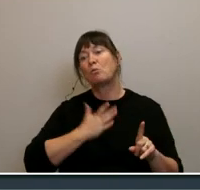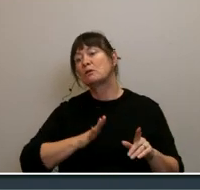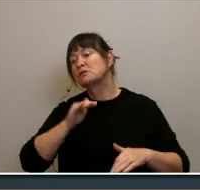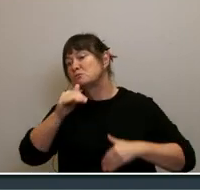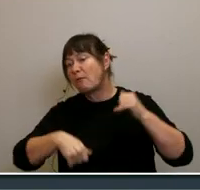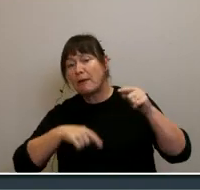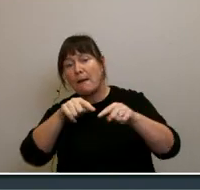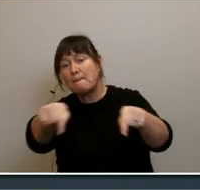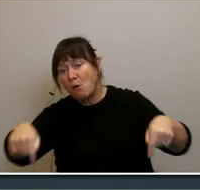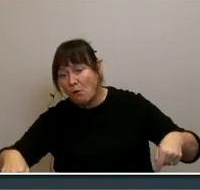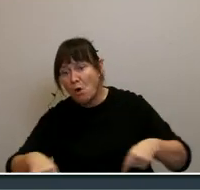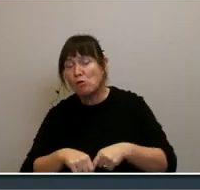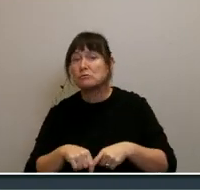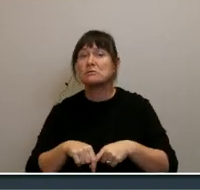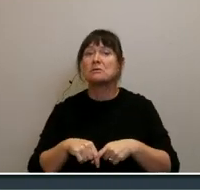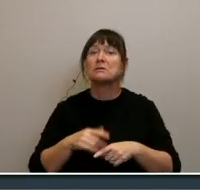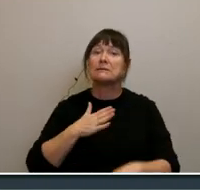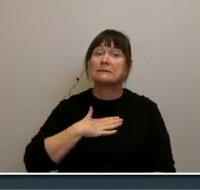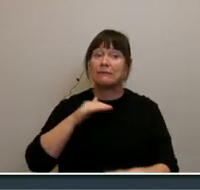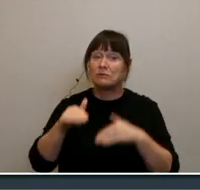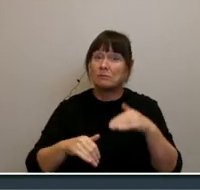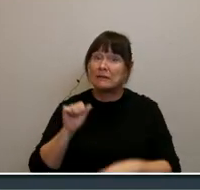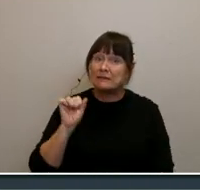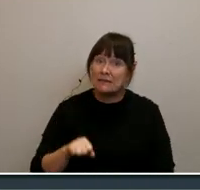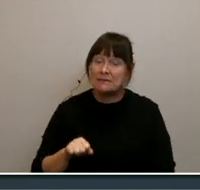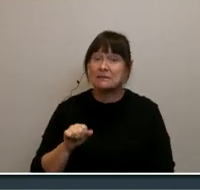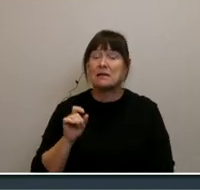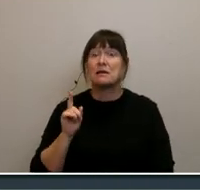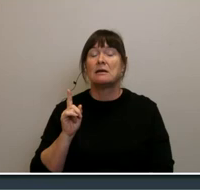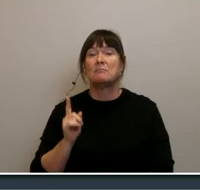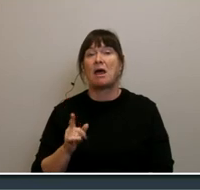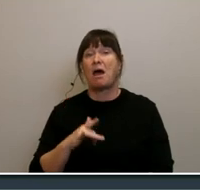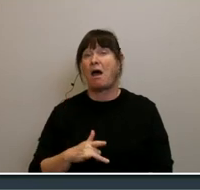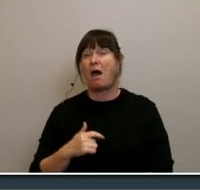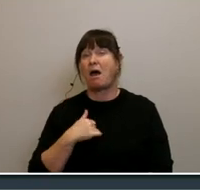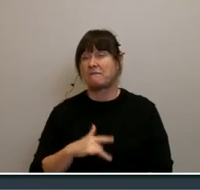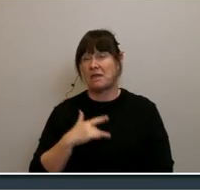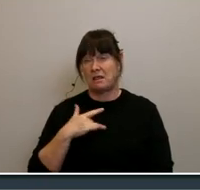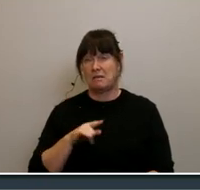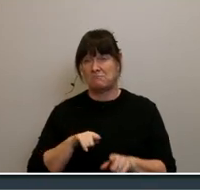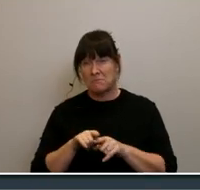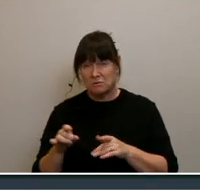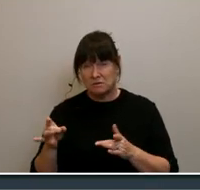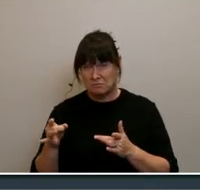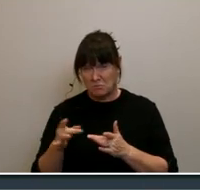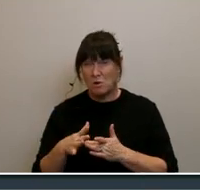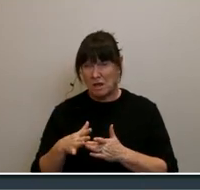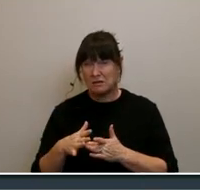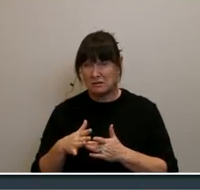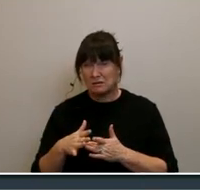pools and safe swimming, but I do feel that the environment